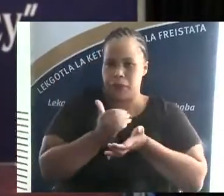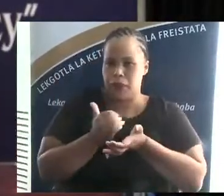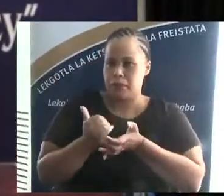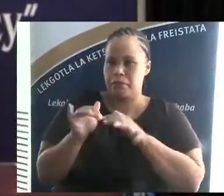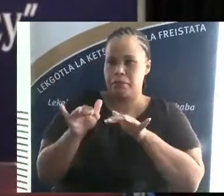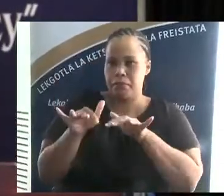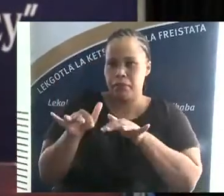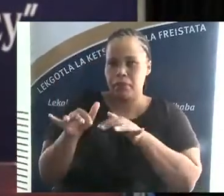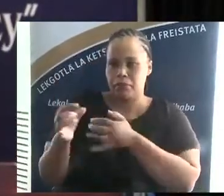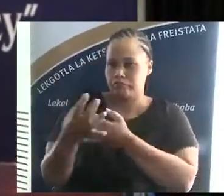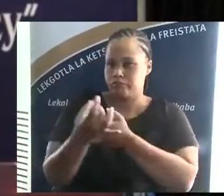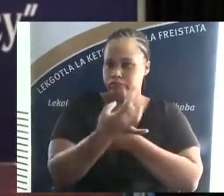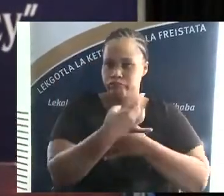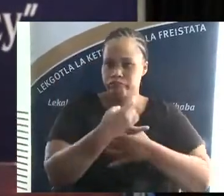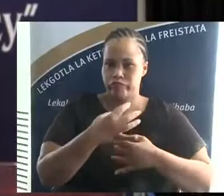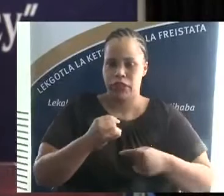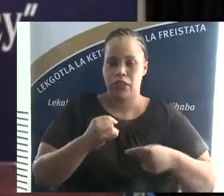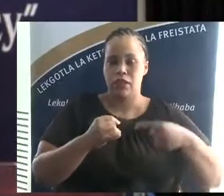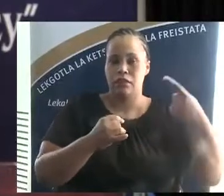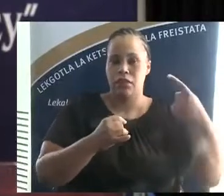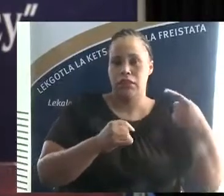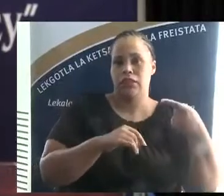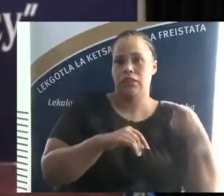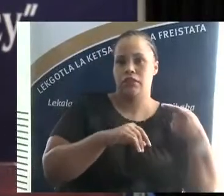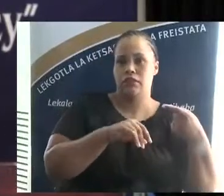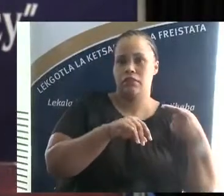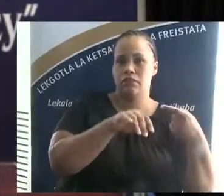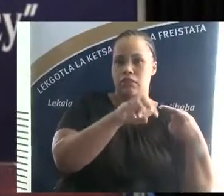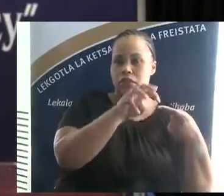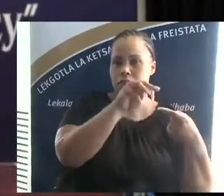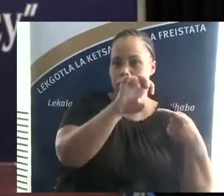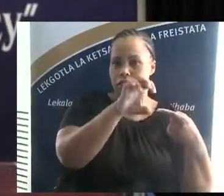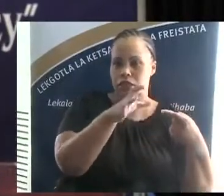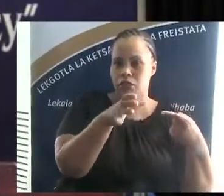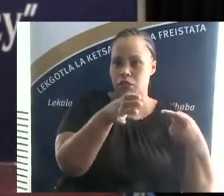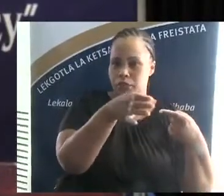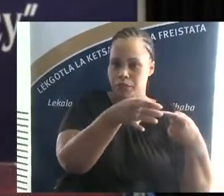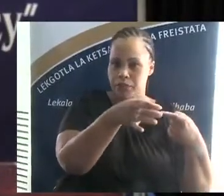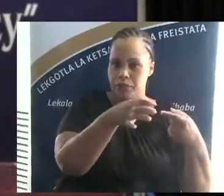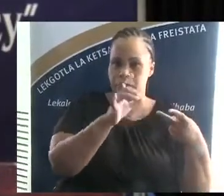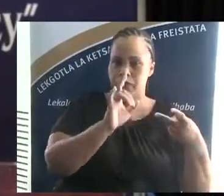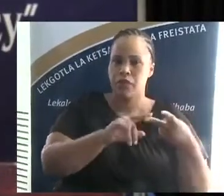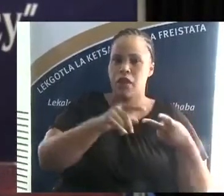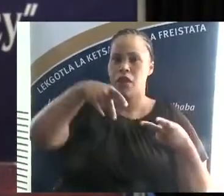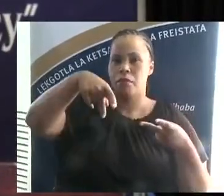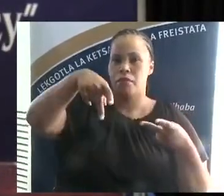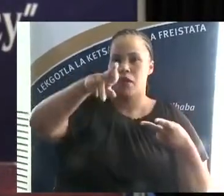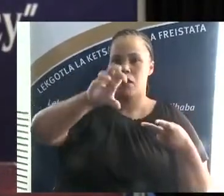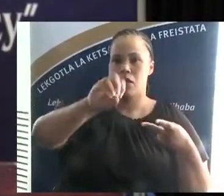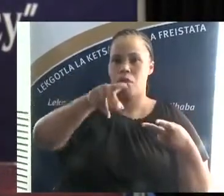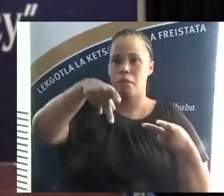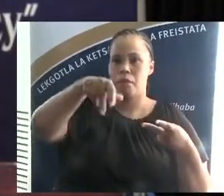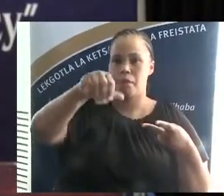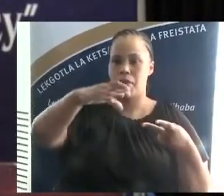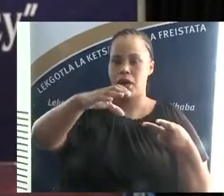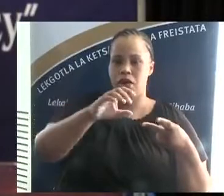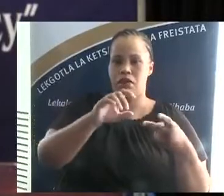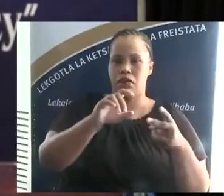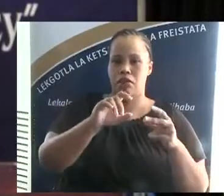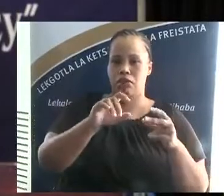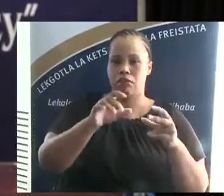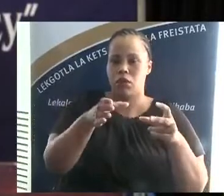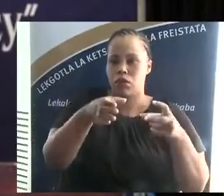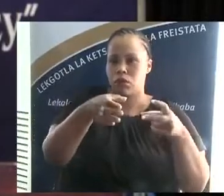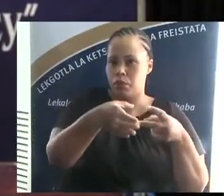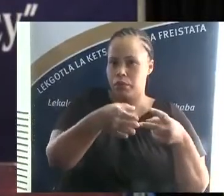stakeholders. Firstly, the Executive Council, the recommendations of our ProPAC committee, the forum of